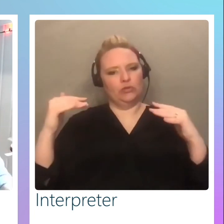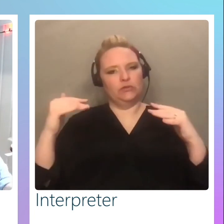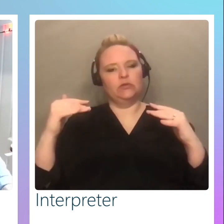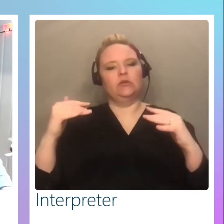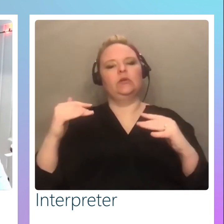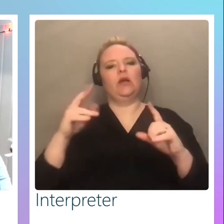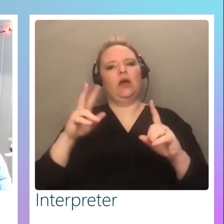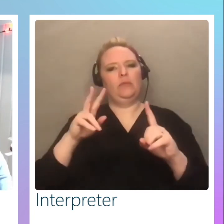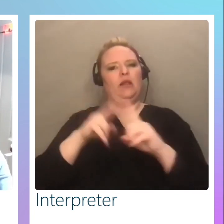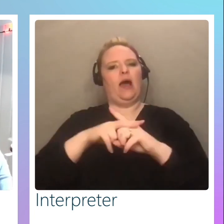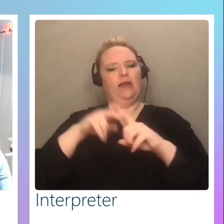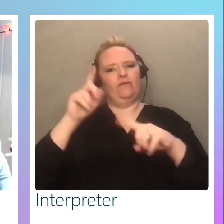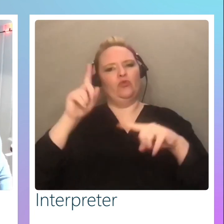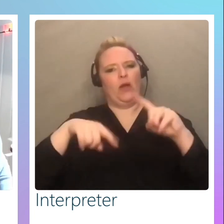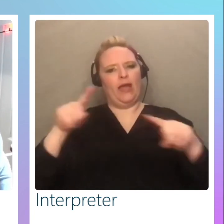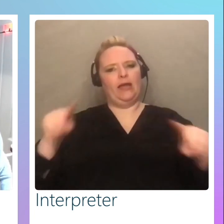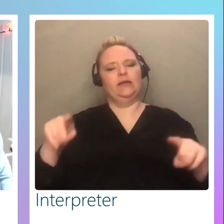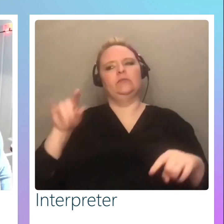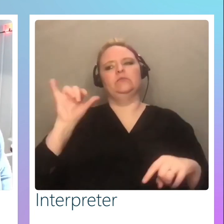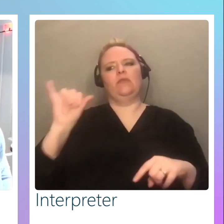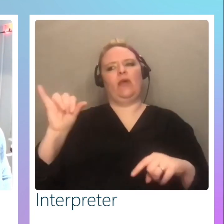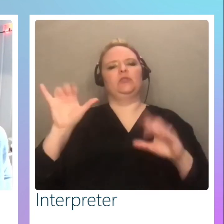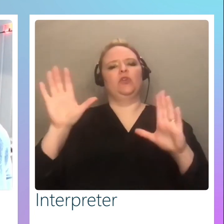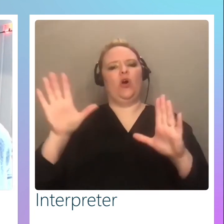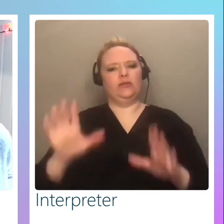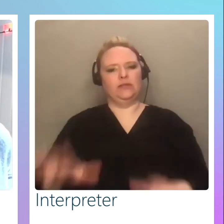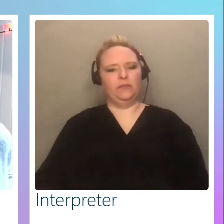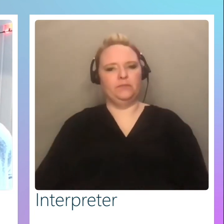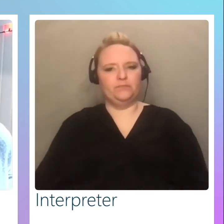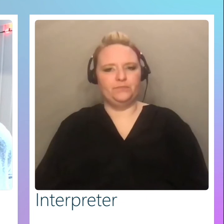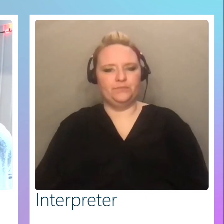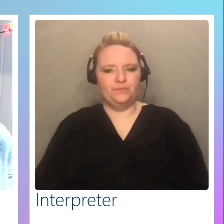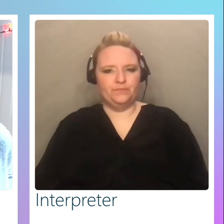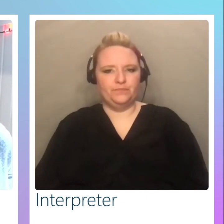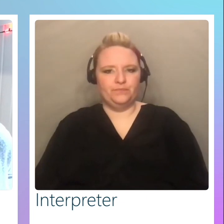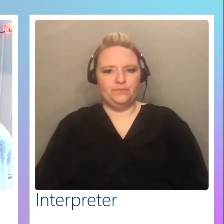applicability. So agree, that's awesome.